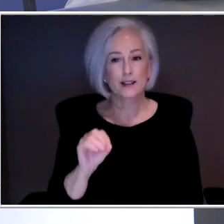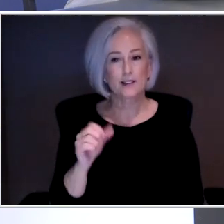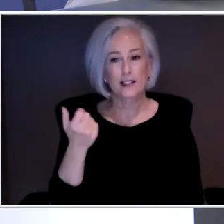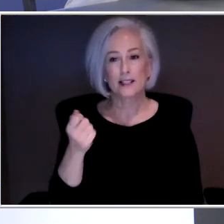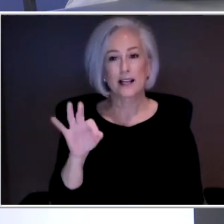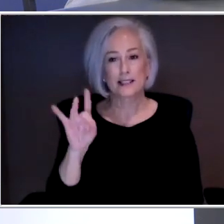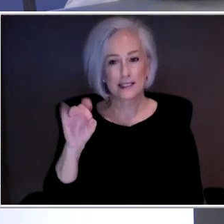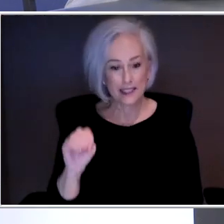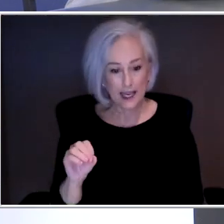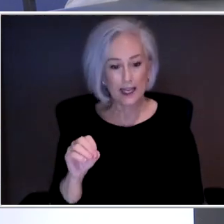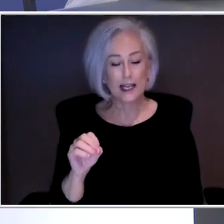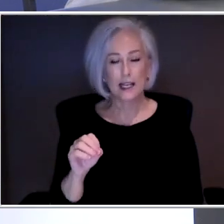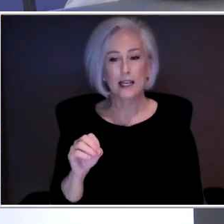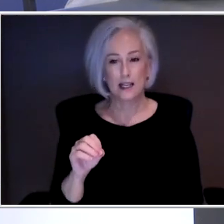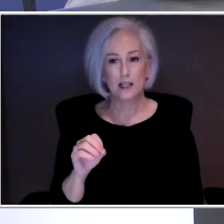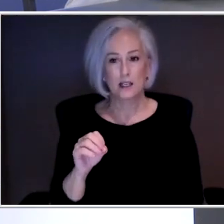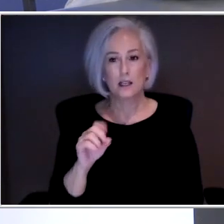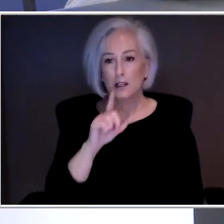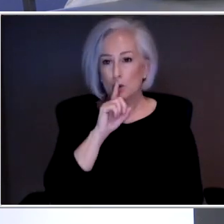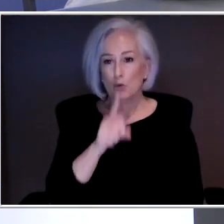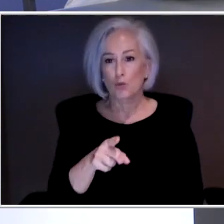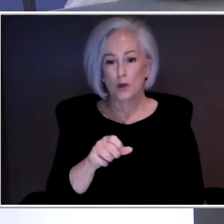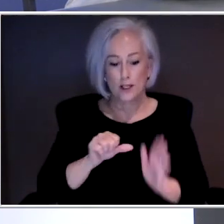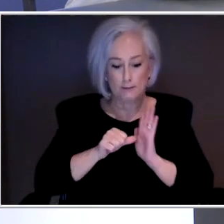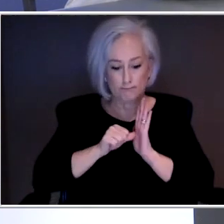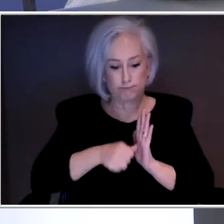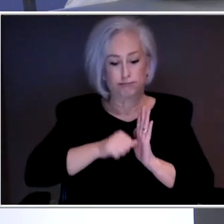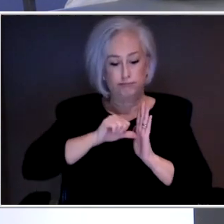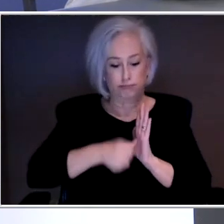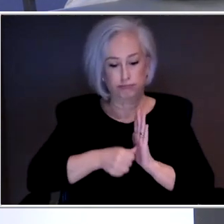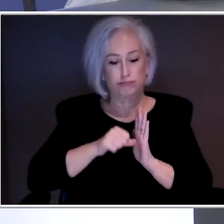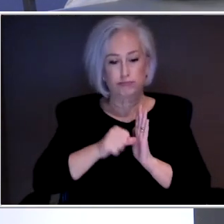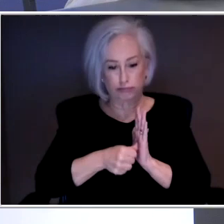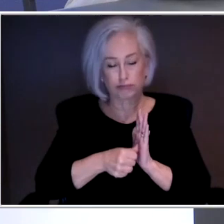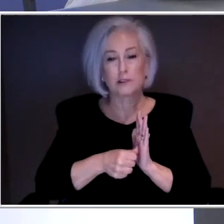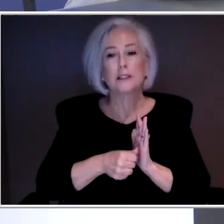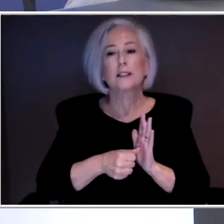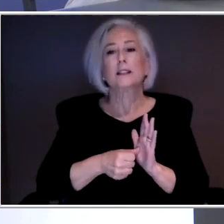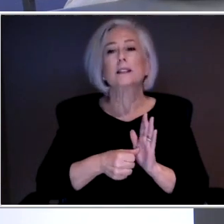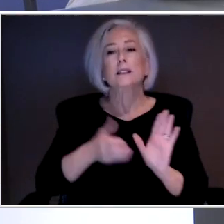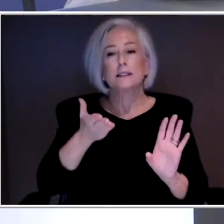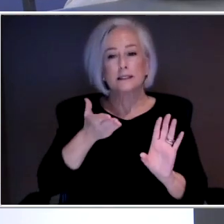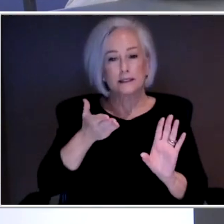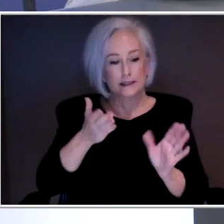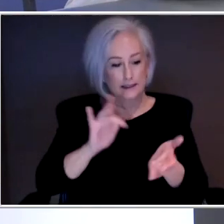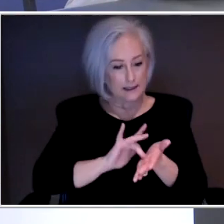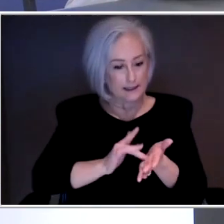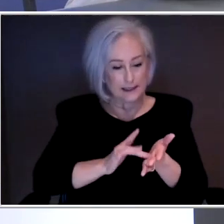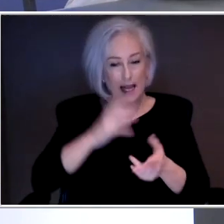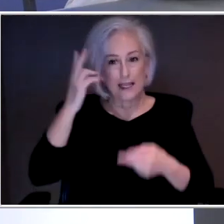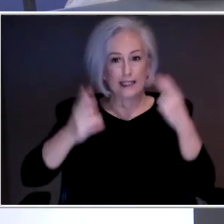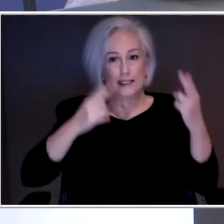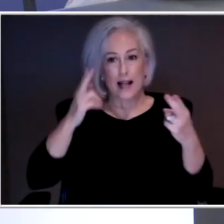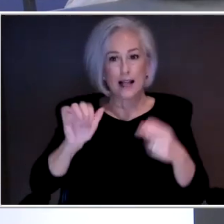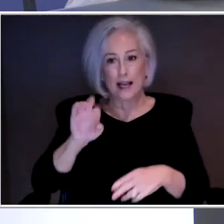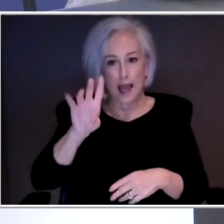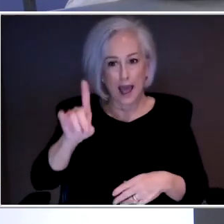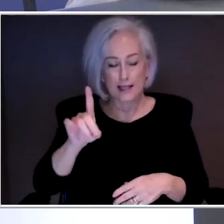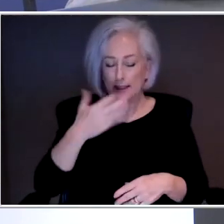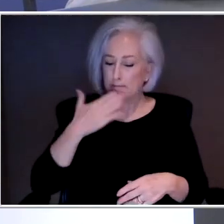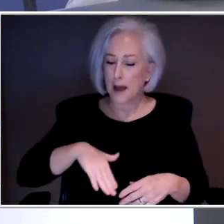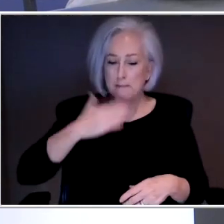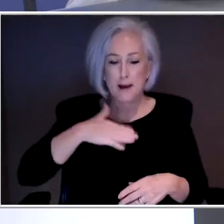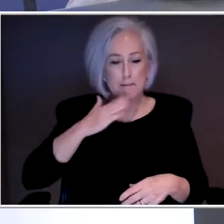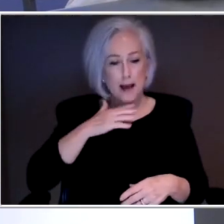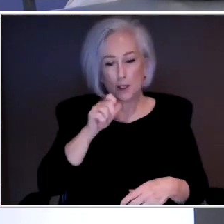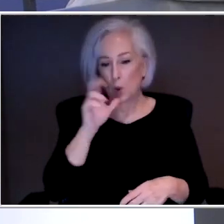was really ingrained into me, psychedelics and acid, and that's bad, bad, bad. Yeah. Do you have people from different generations that